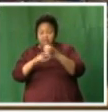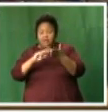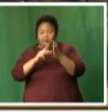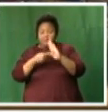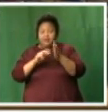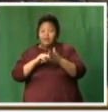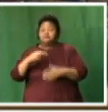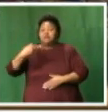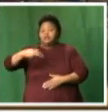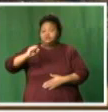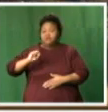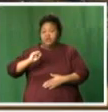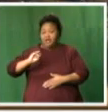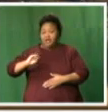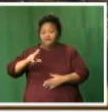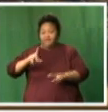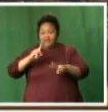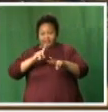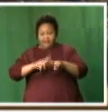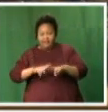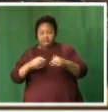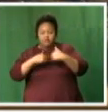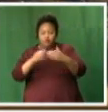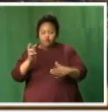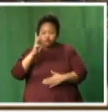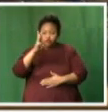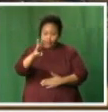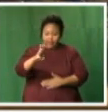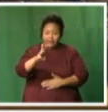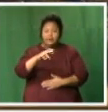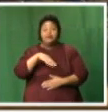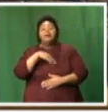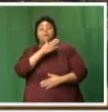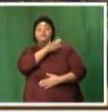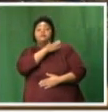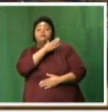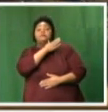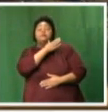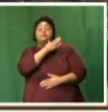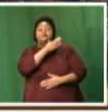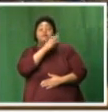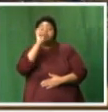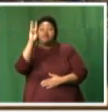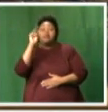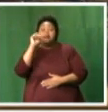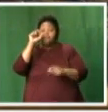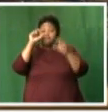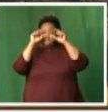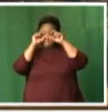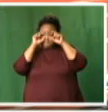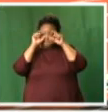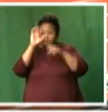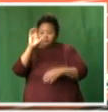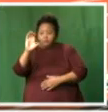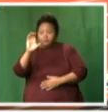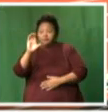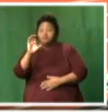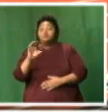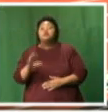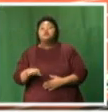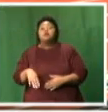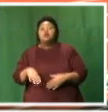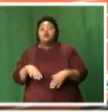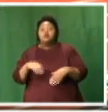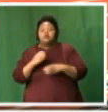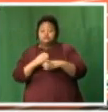ukuthi wethulwe nguNdunankulu Cleopas Dlamini lomelelwe indvuna yetemphilo lezinkosi. Mbukelo emsakado wetithombe